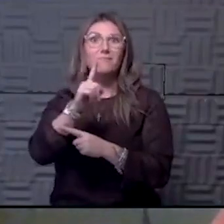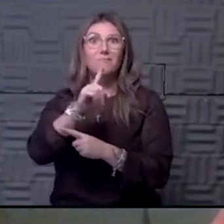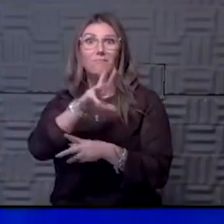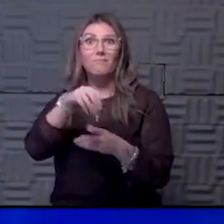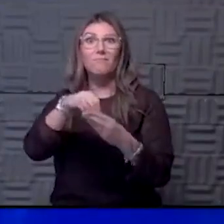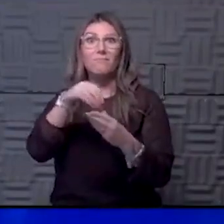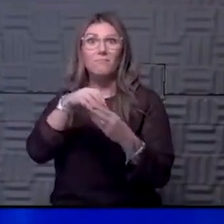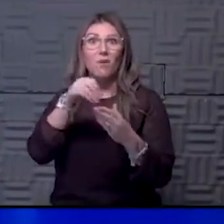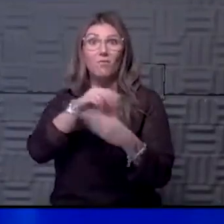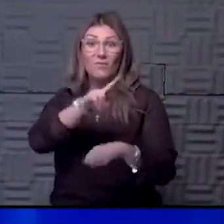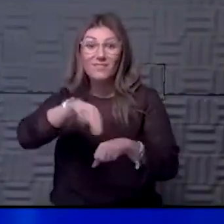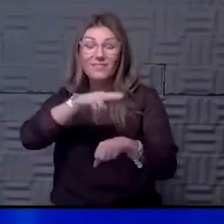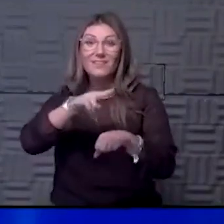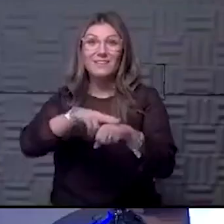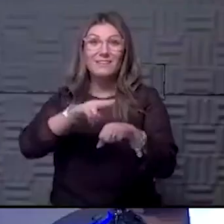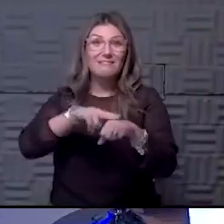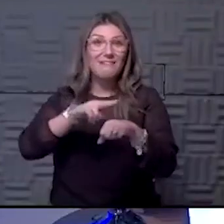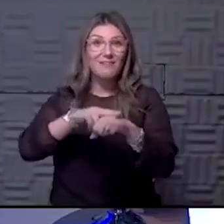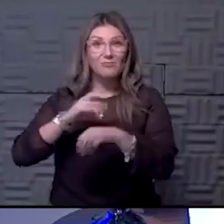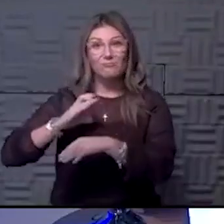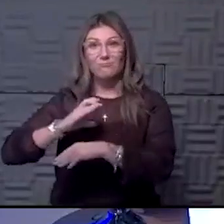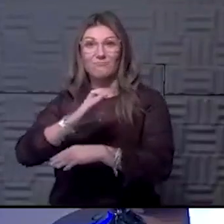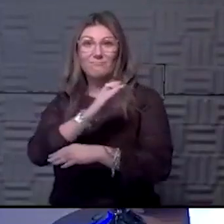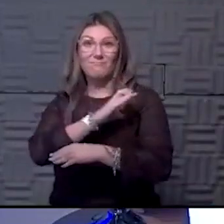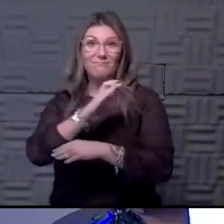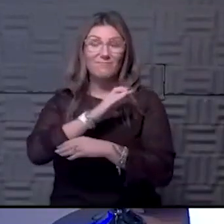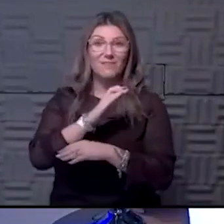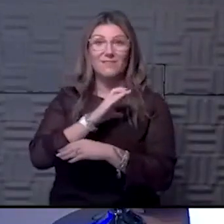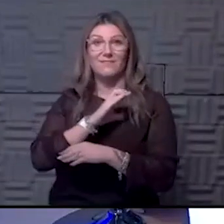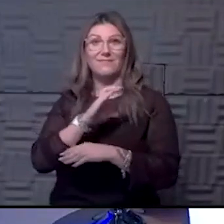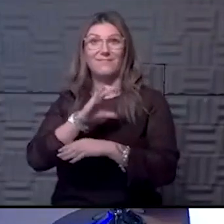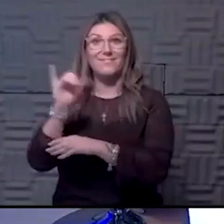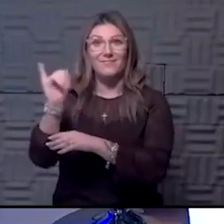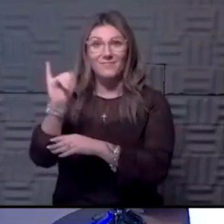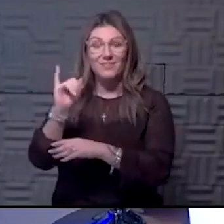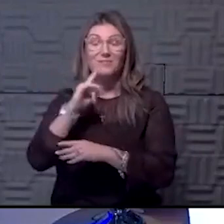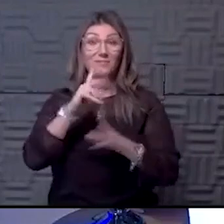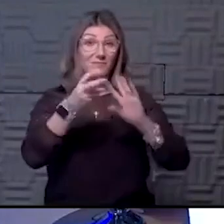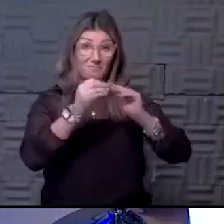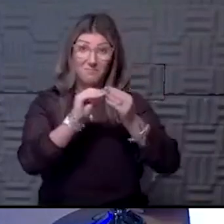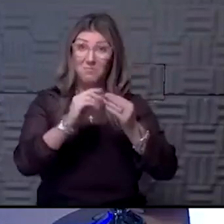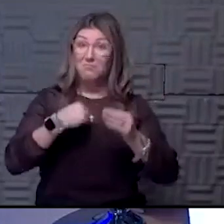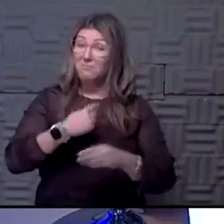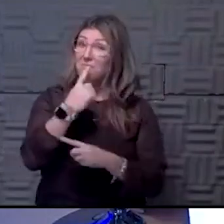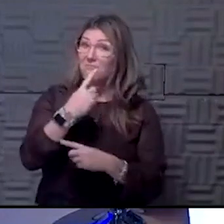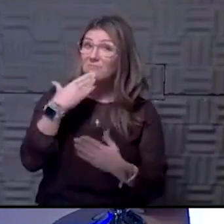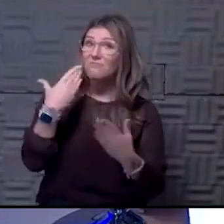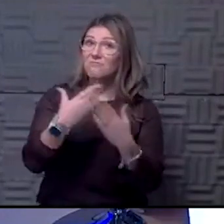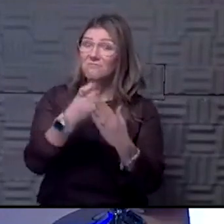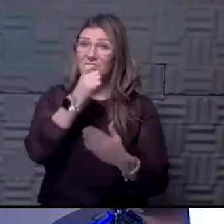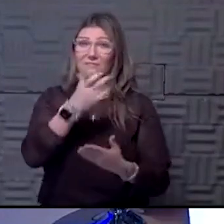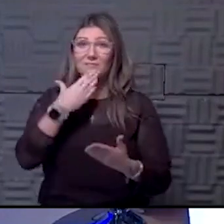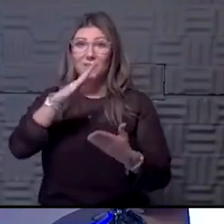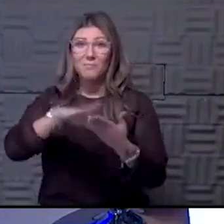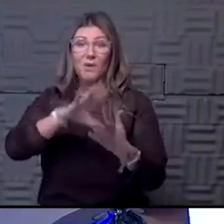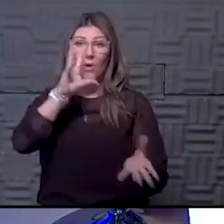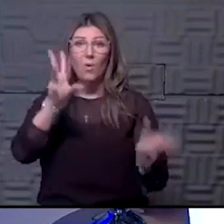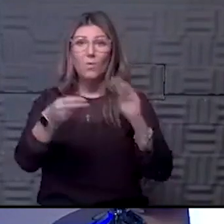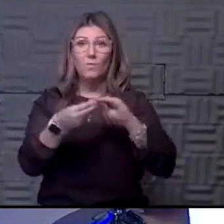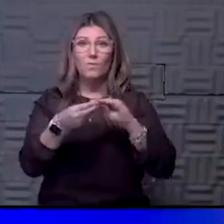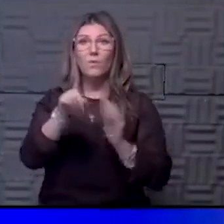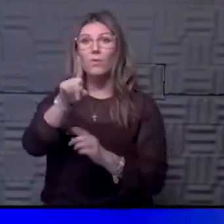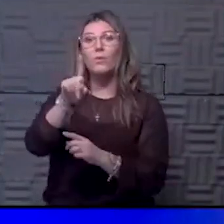But first, Doc Hawk, yes. How are we doing? The numbers, I mean, I think they're pretty good. They aren't bad. They aren't bad.